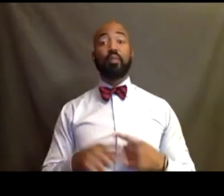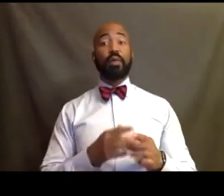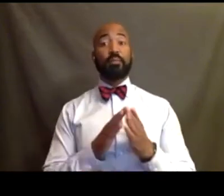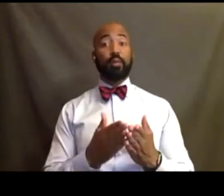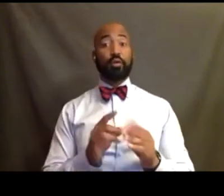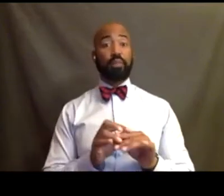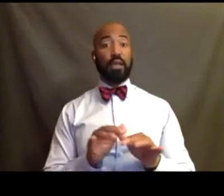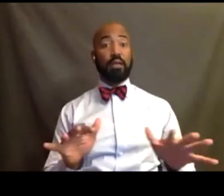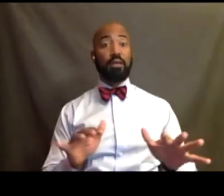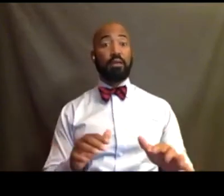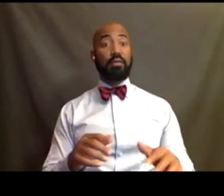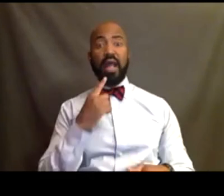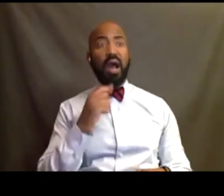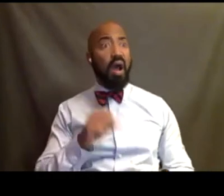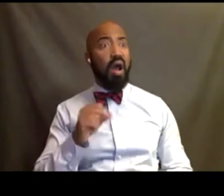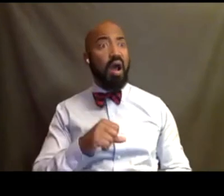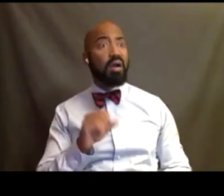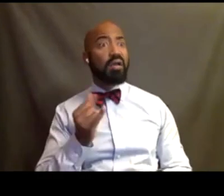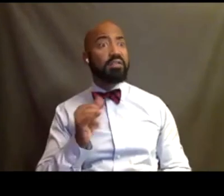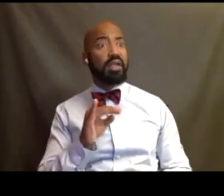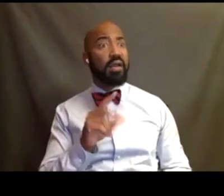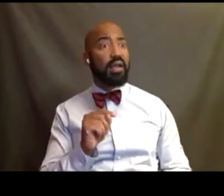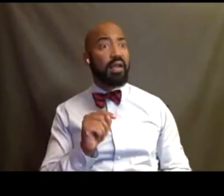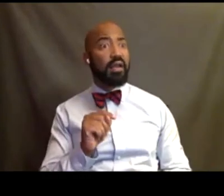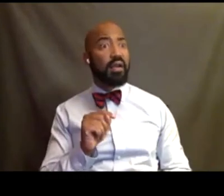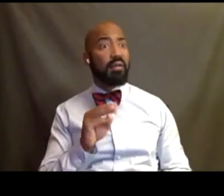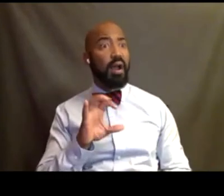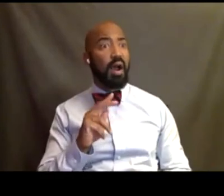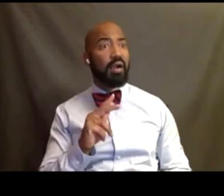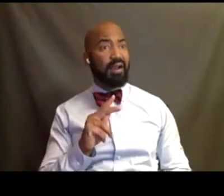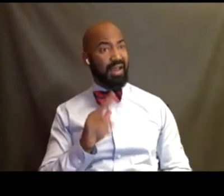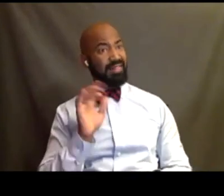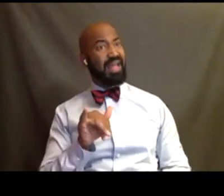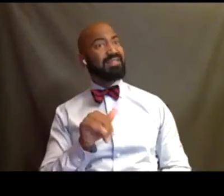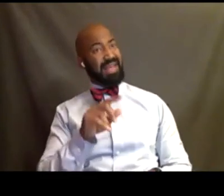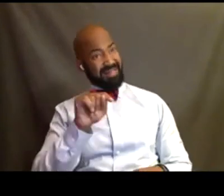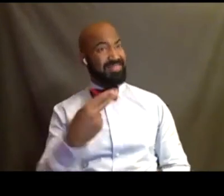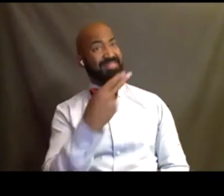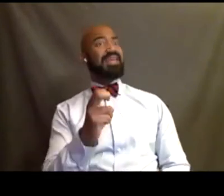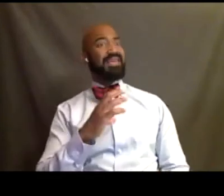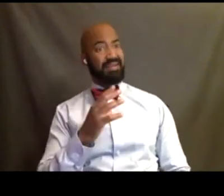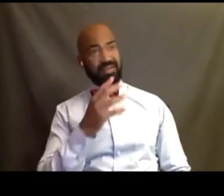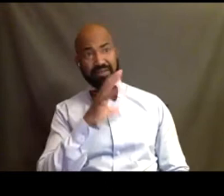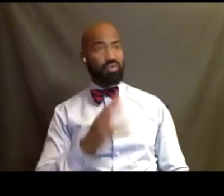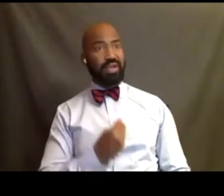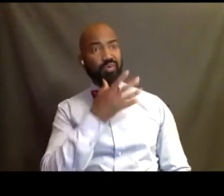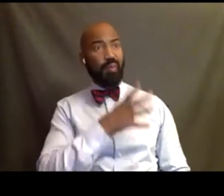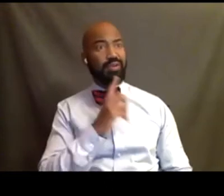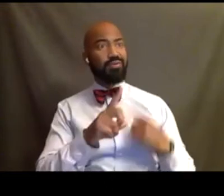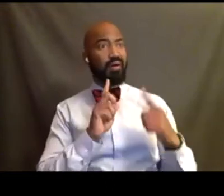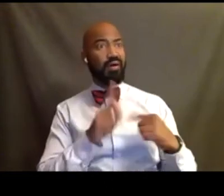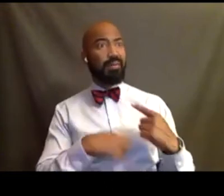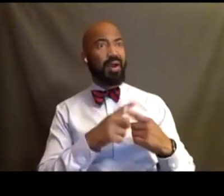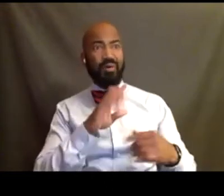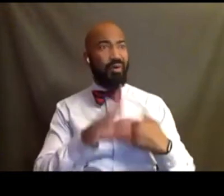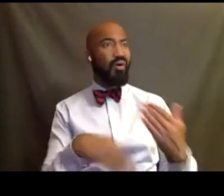media really was like, oh, Jandamock, the trans woman to talk to about all trans issues. And she was like, absolutely